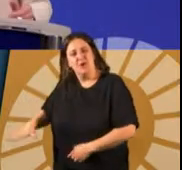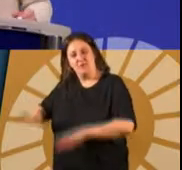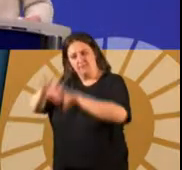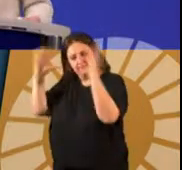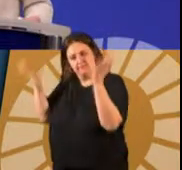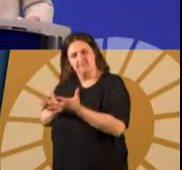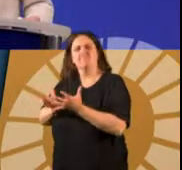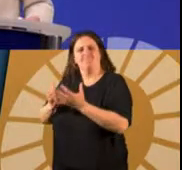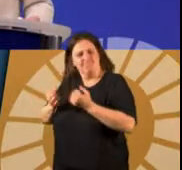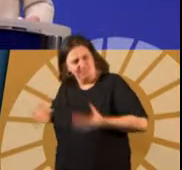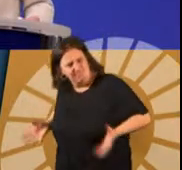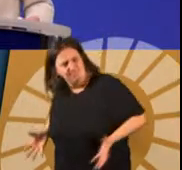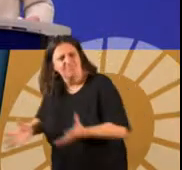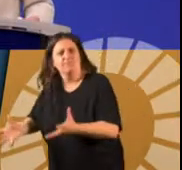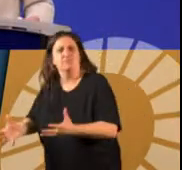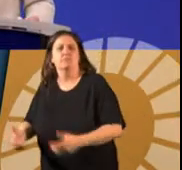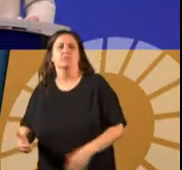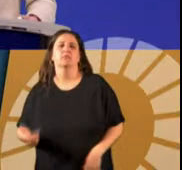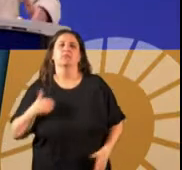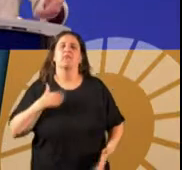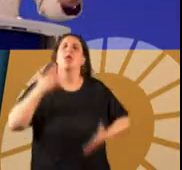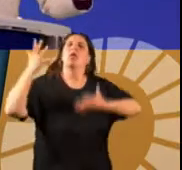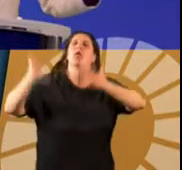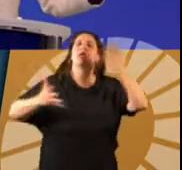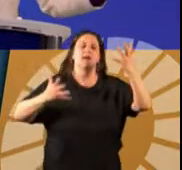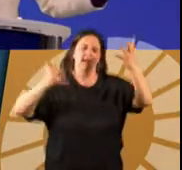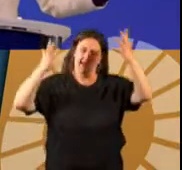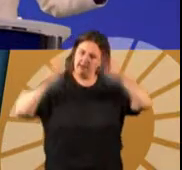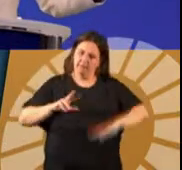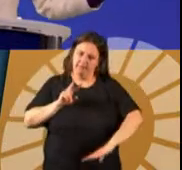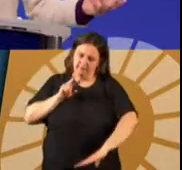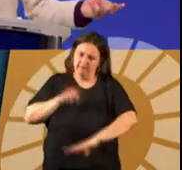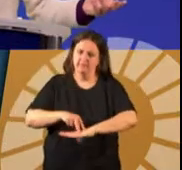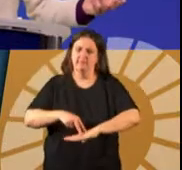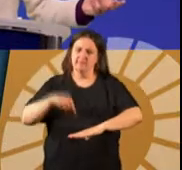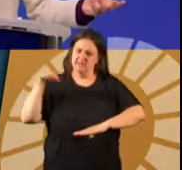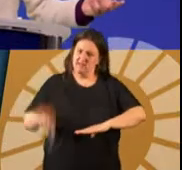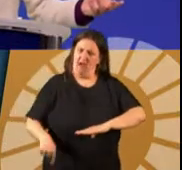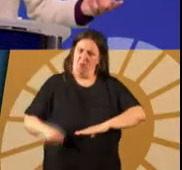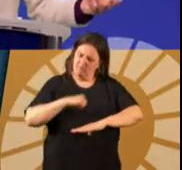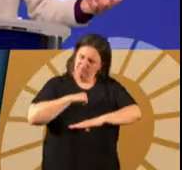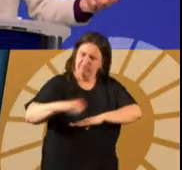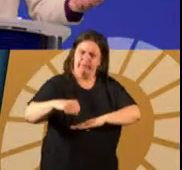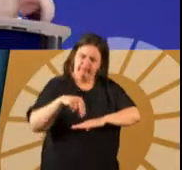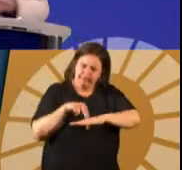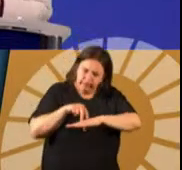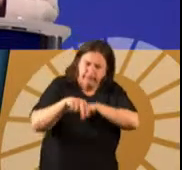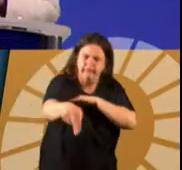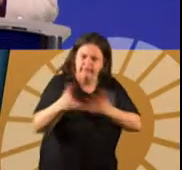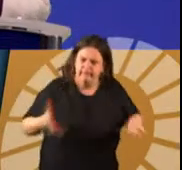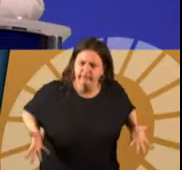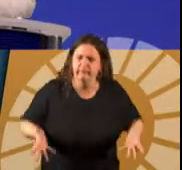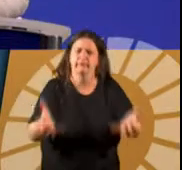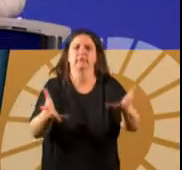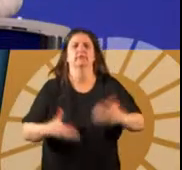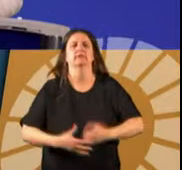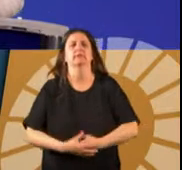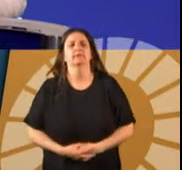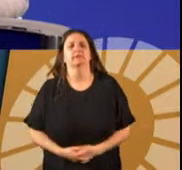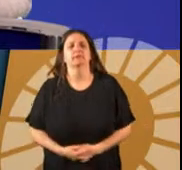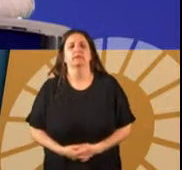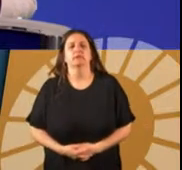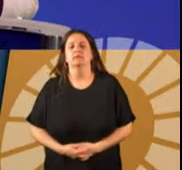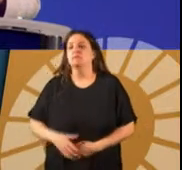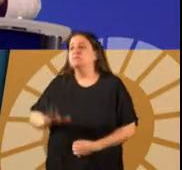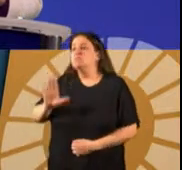for generation equality. Diversity makes us richer, The world that we build for the